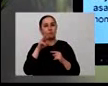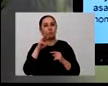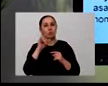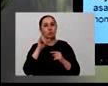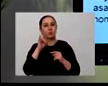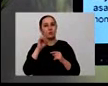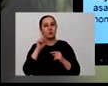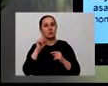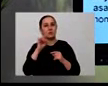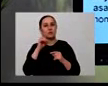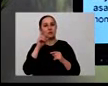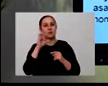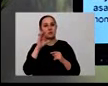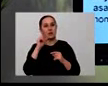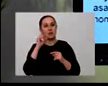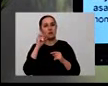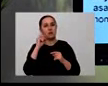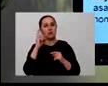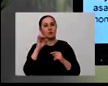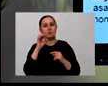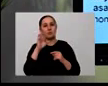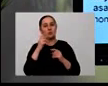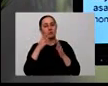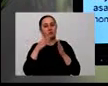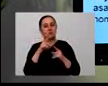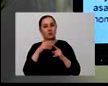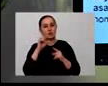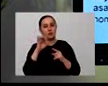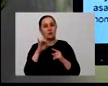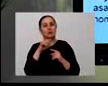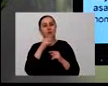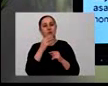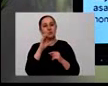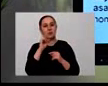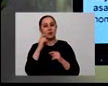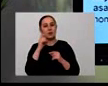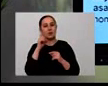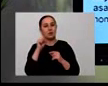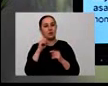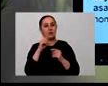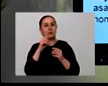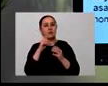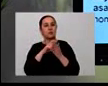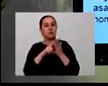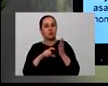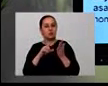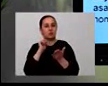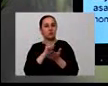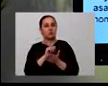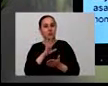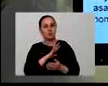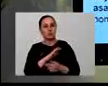Hind sayyohi bayonoti singari nasriy asarlari hamda Sayha nomli she'riy to'plami chop